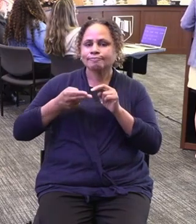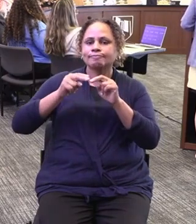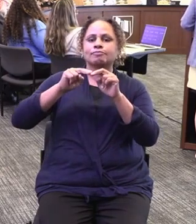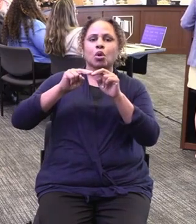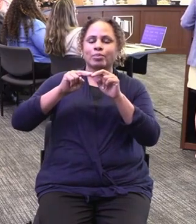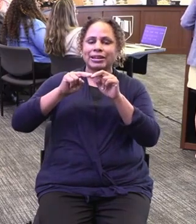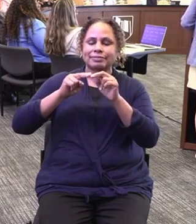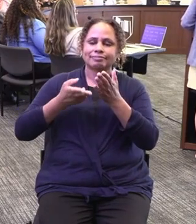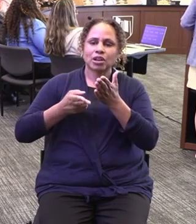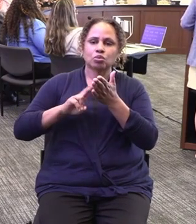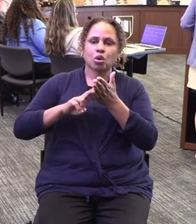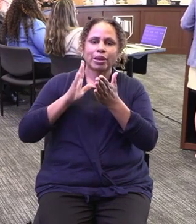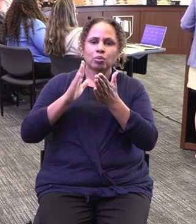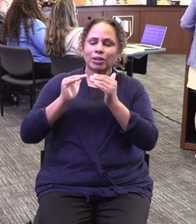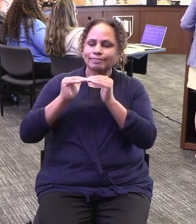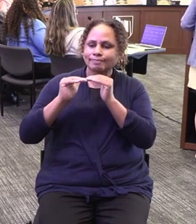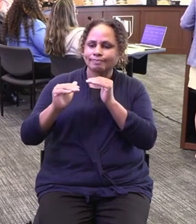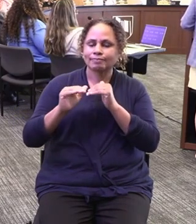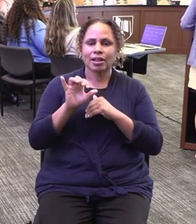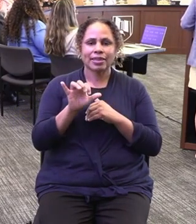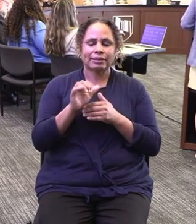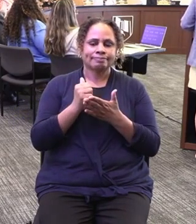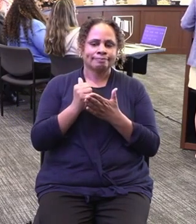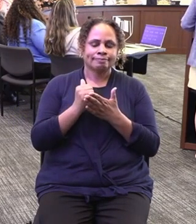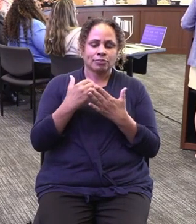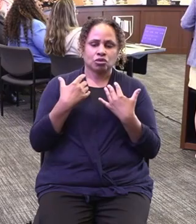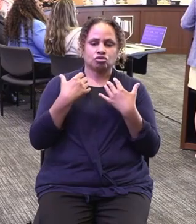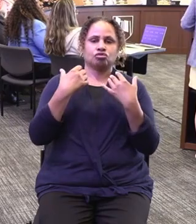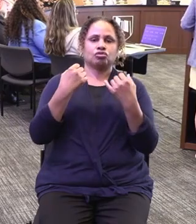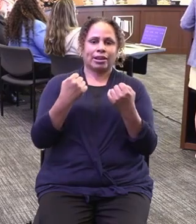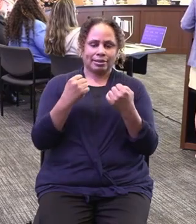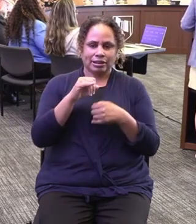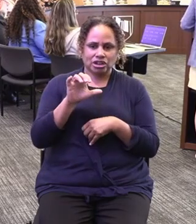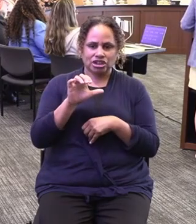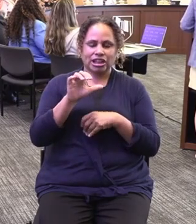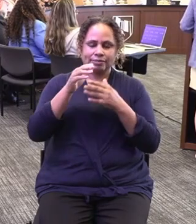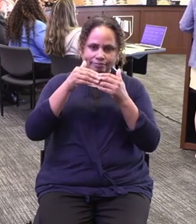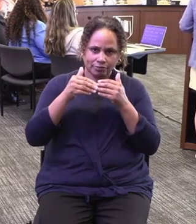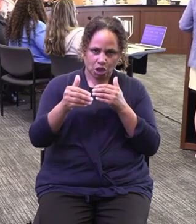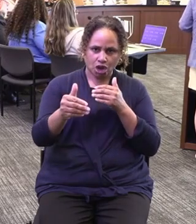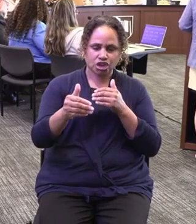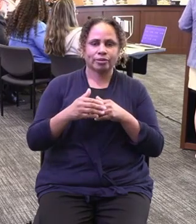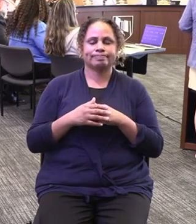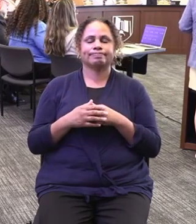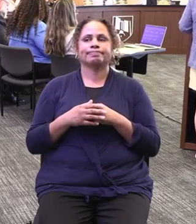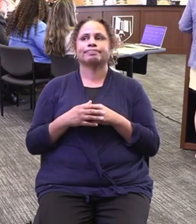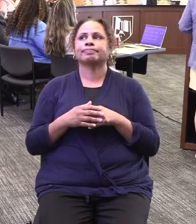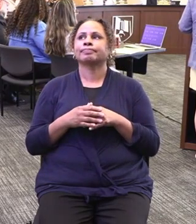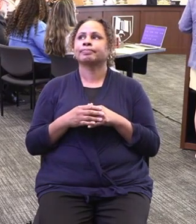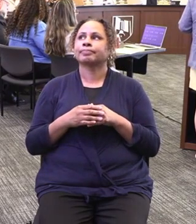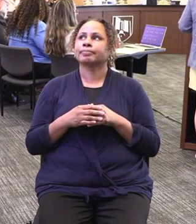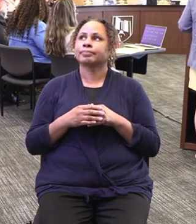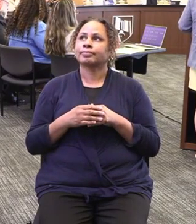strengthens JJC long-term. And this is all done while being responsible with our investments.